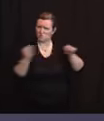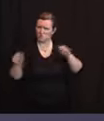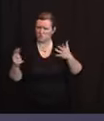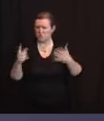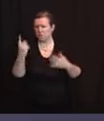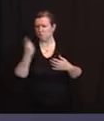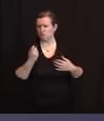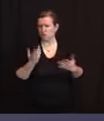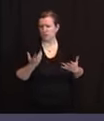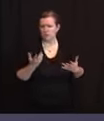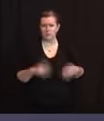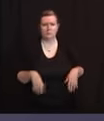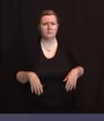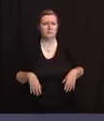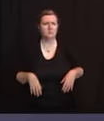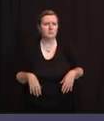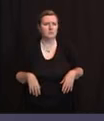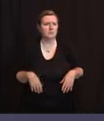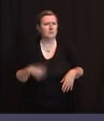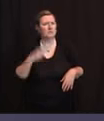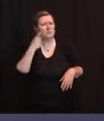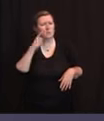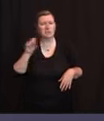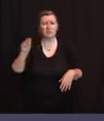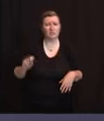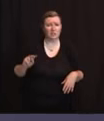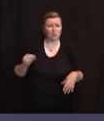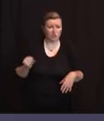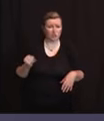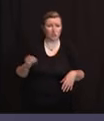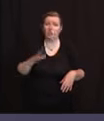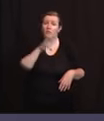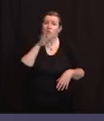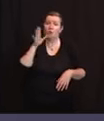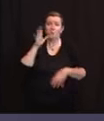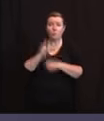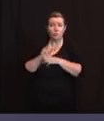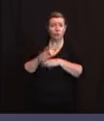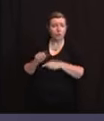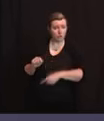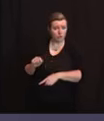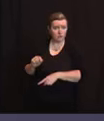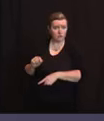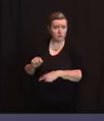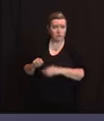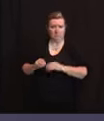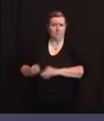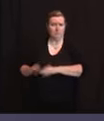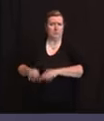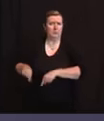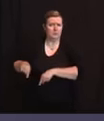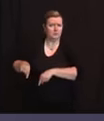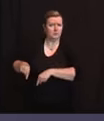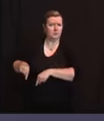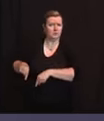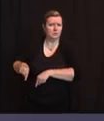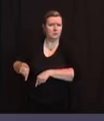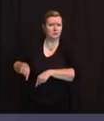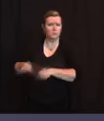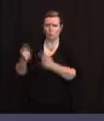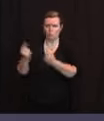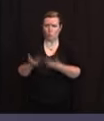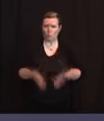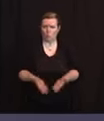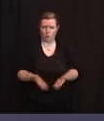coronavirus infections in migrant workers in South Jersey? Do you feel it's being contained? And can you explain what steps are being taken to isolate